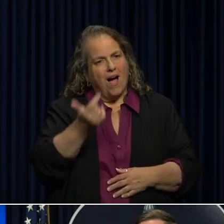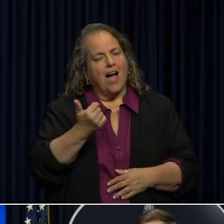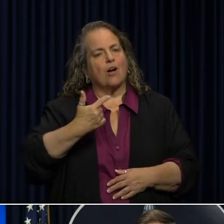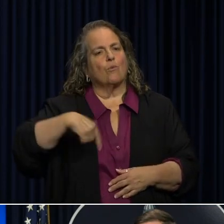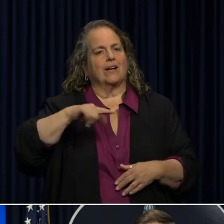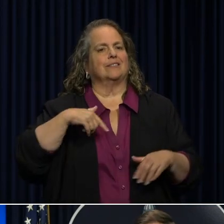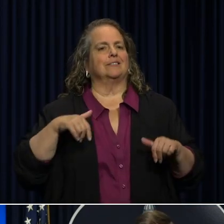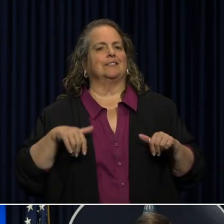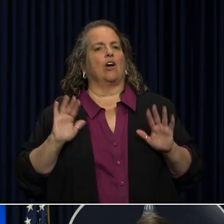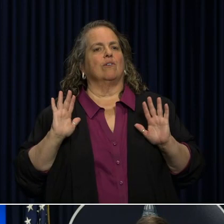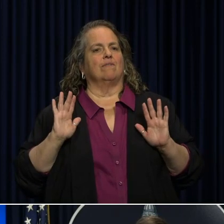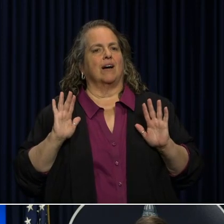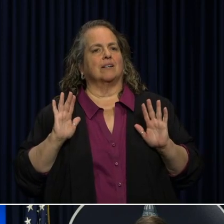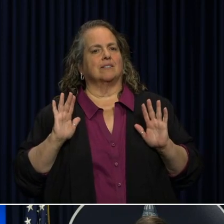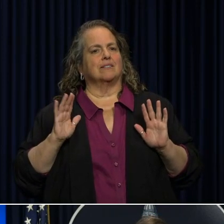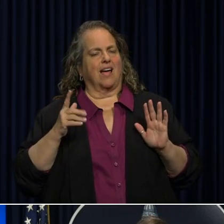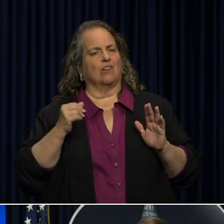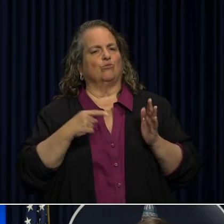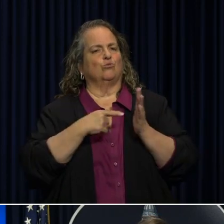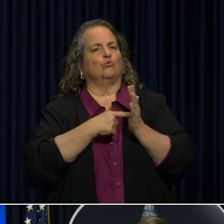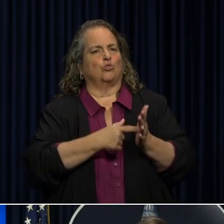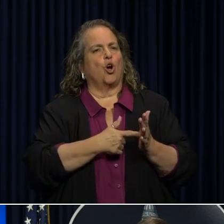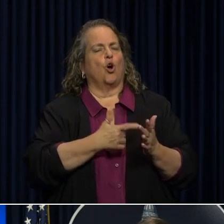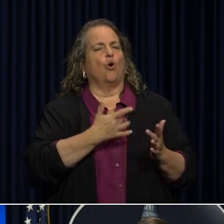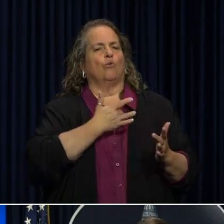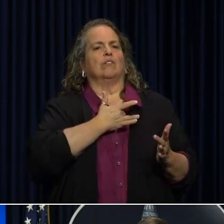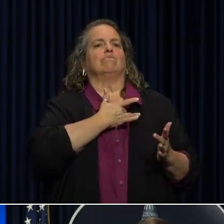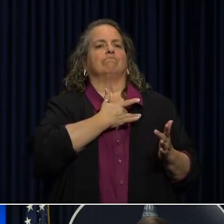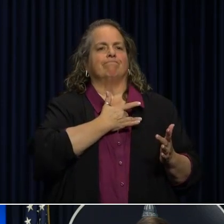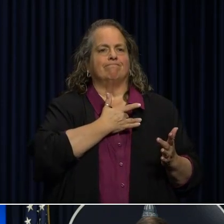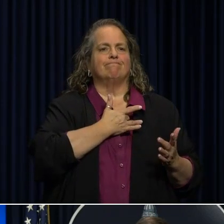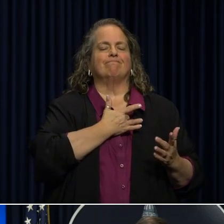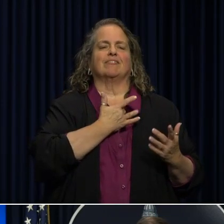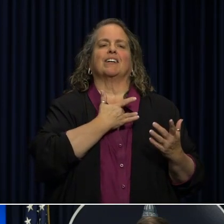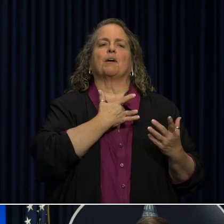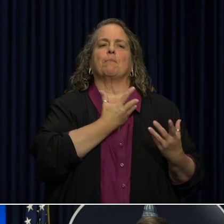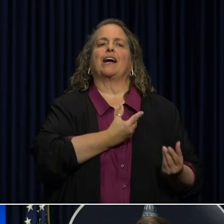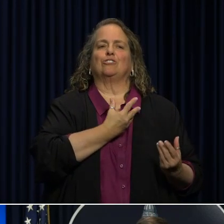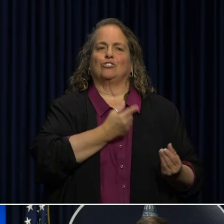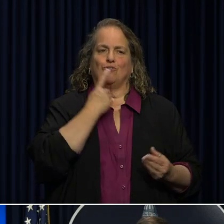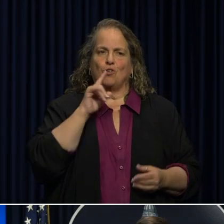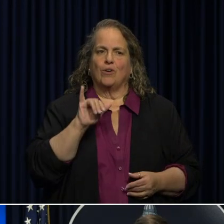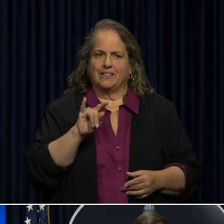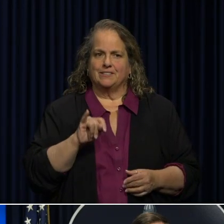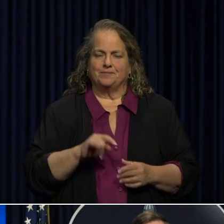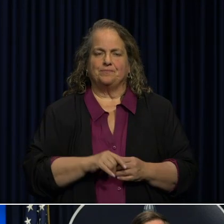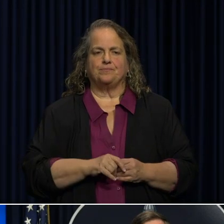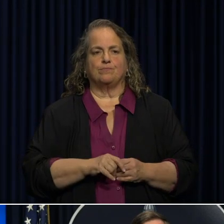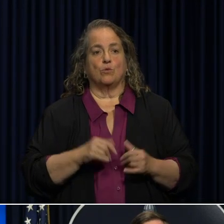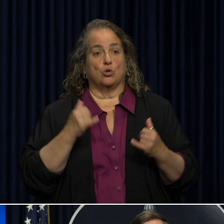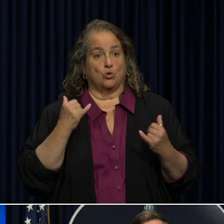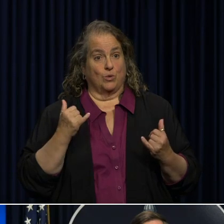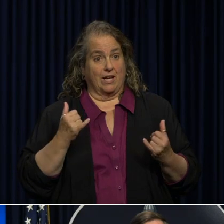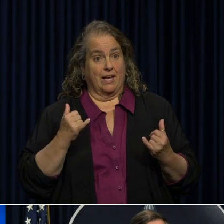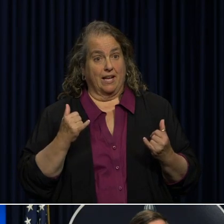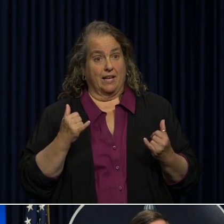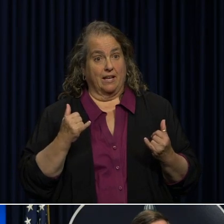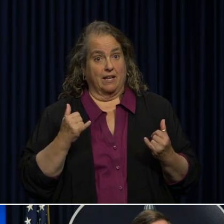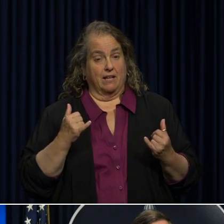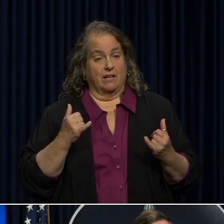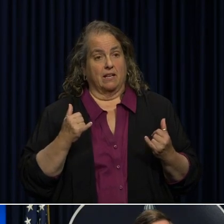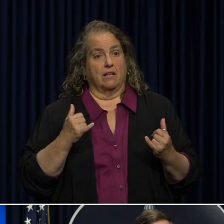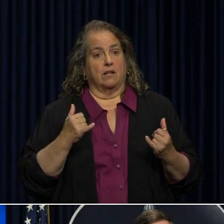and showing the compassion for it. All right, so today from social, we're going to go